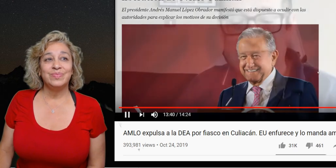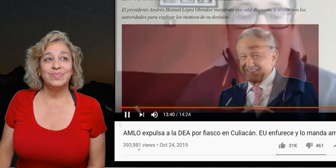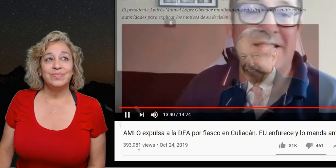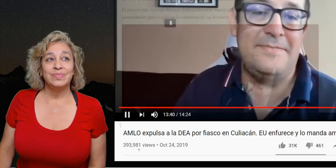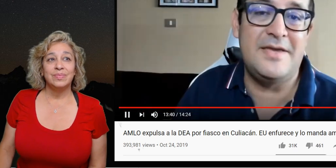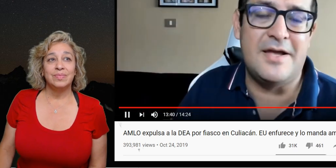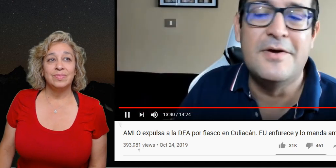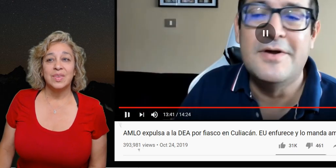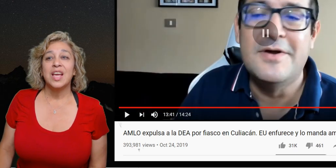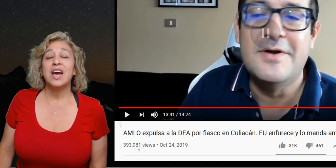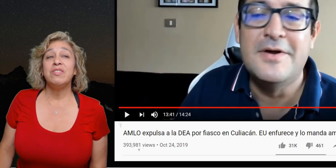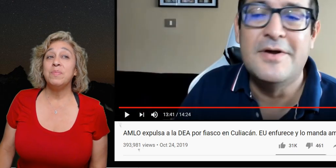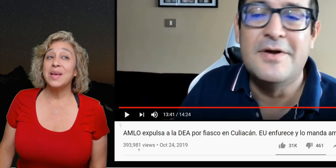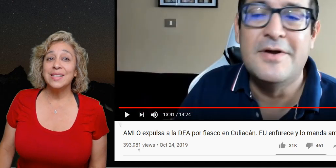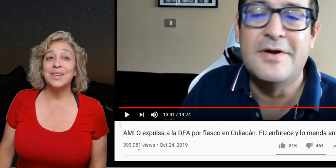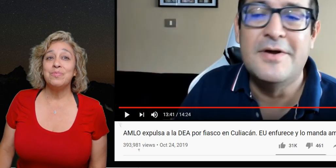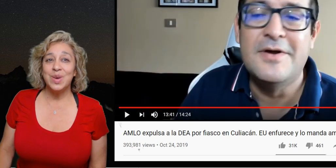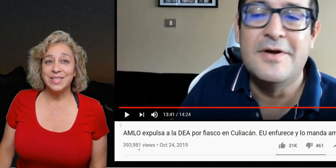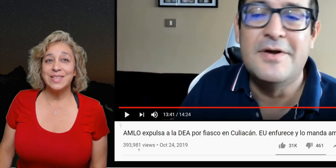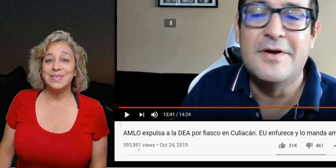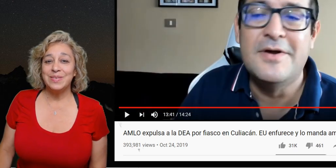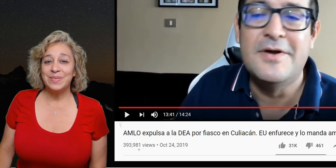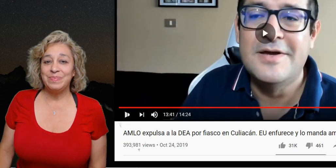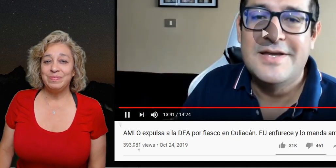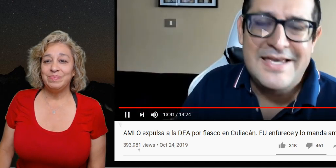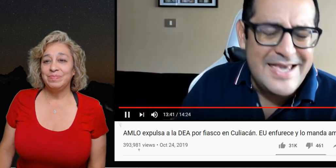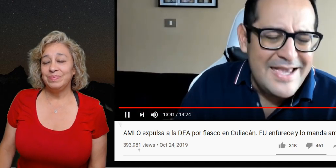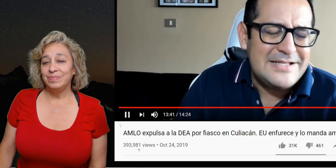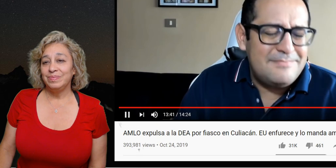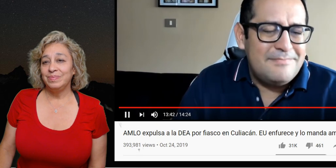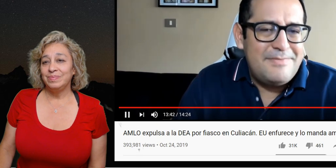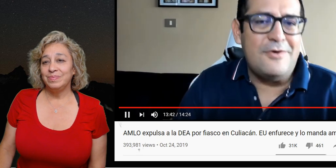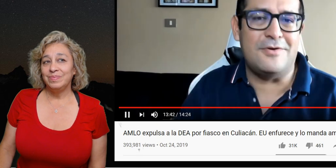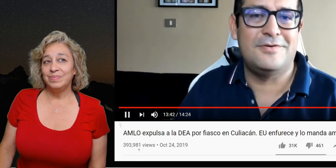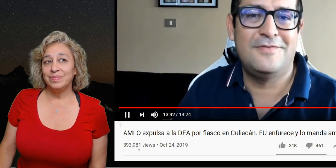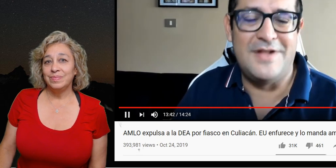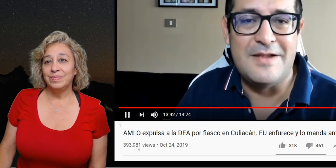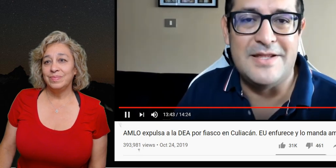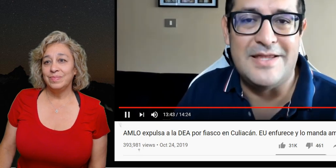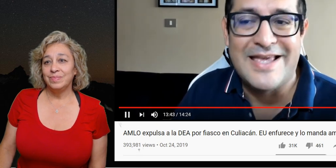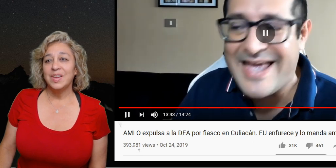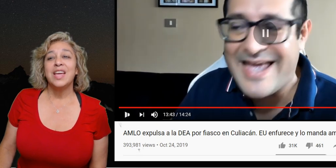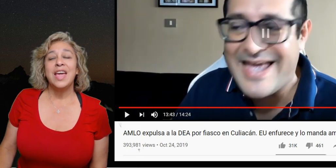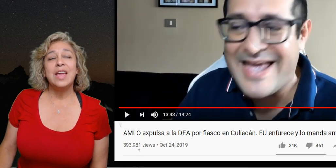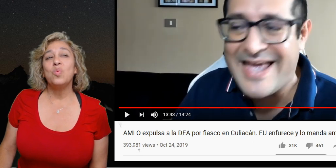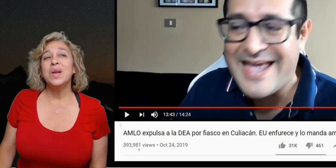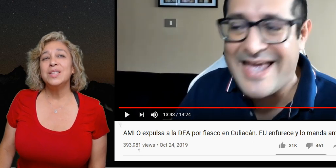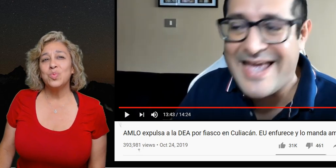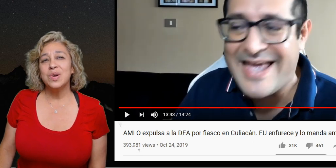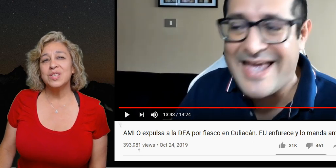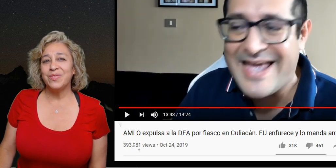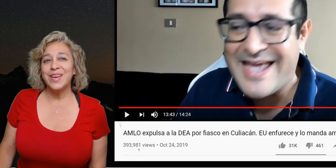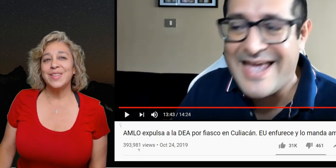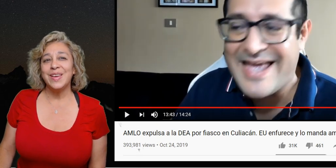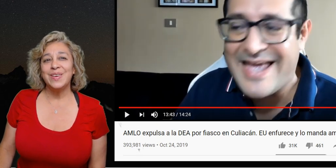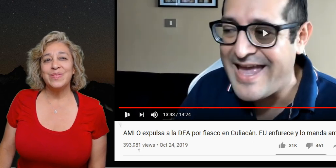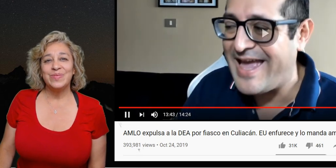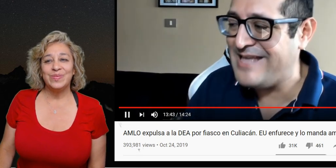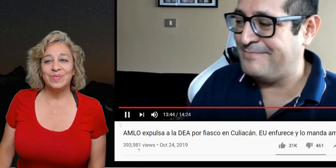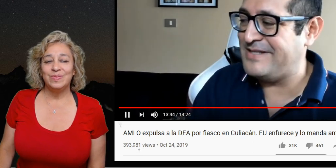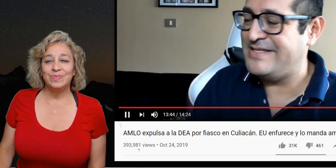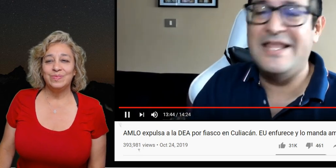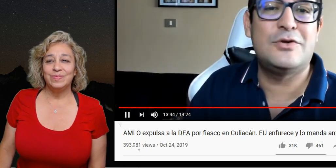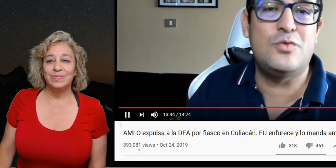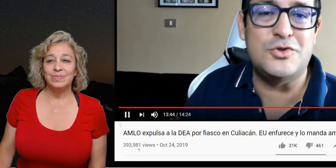Del presidente mexicano. Of the Mexican president. ¿Y qué es peor, finalmente? ¿Qué? And what is worse, finally?